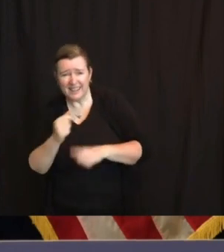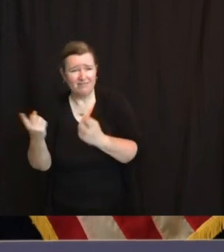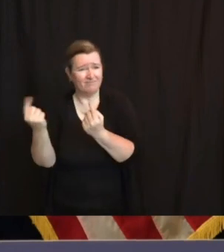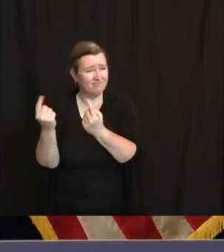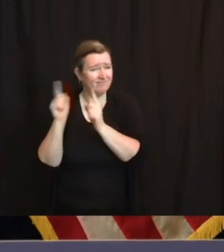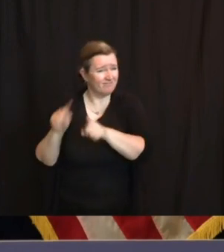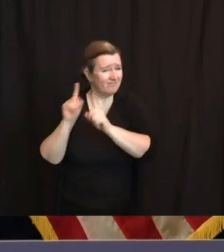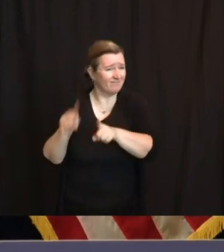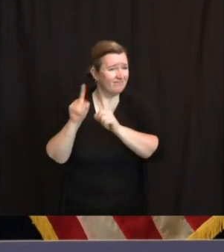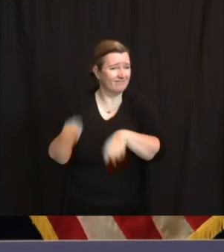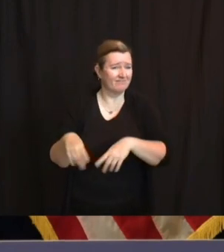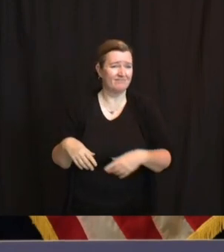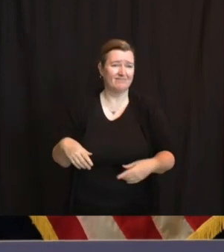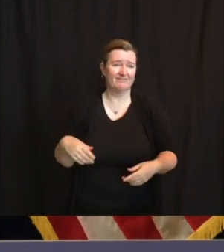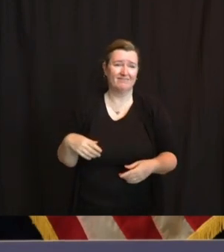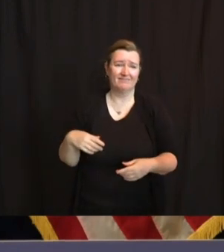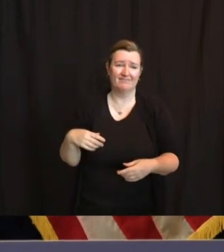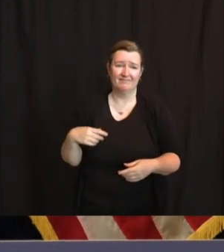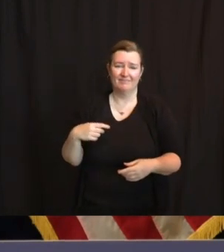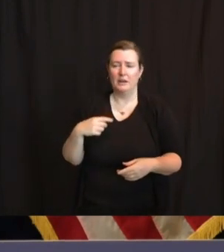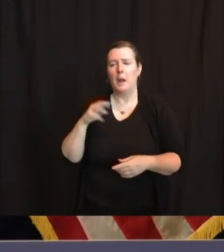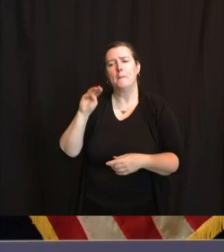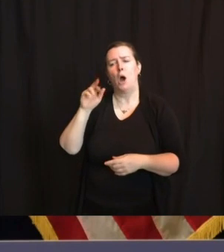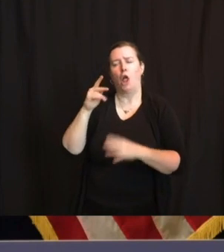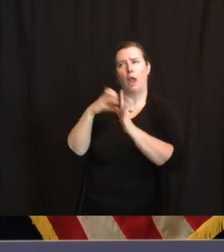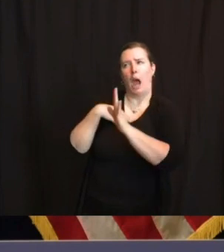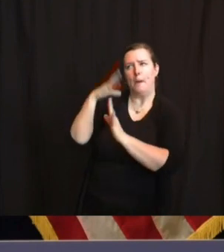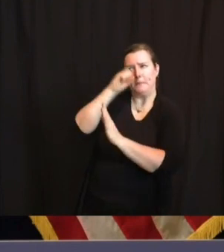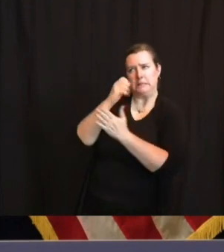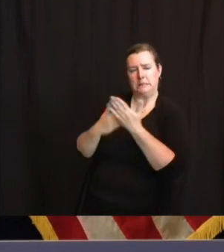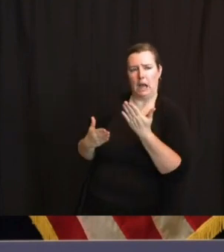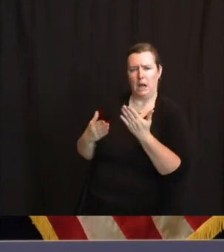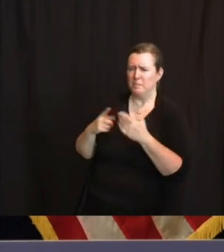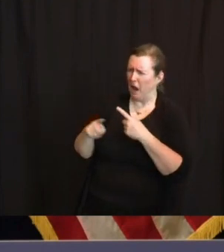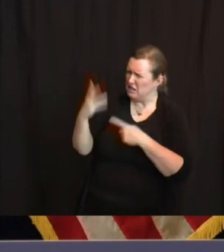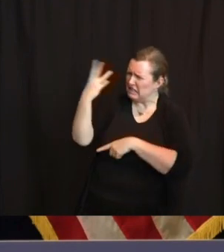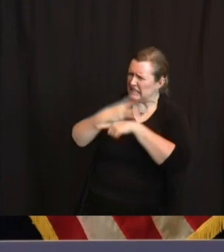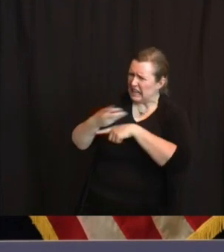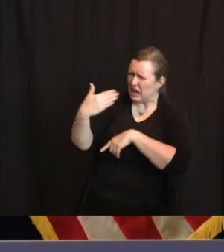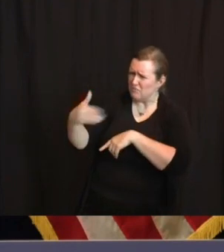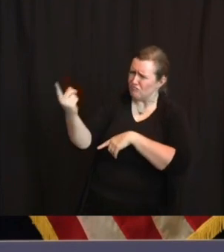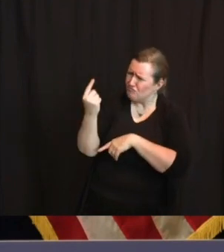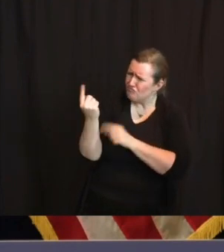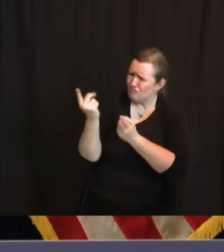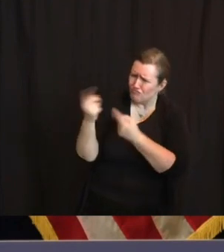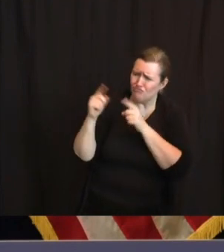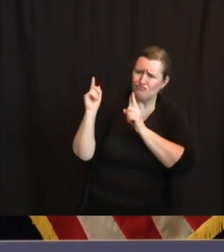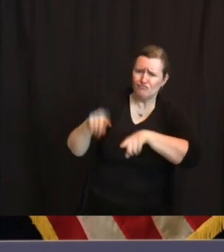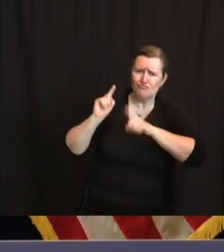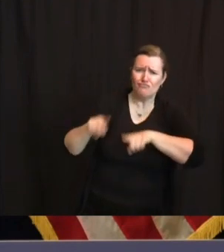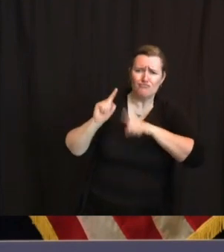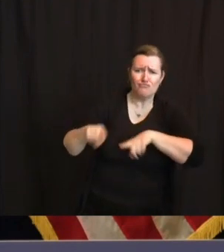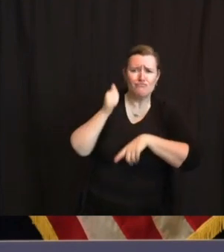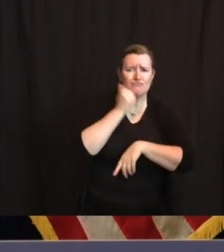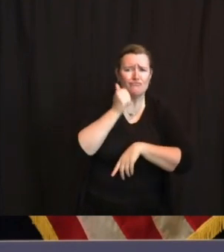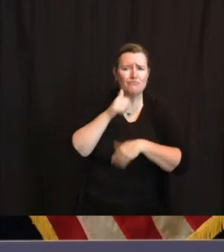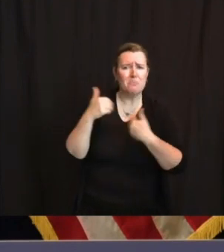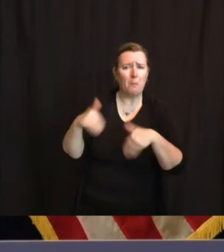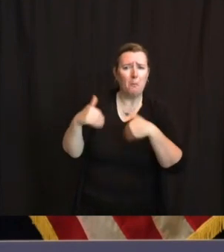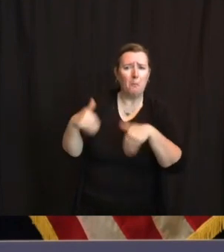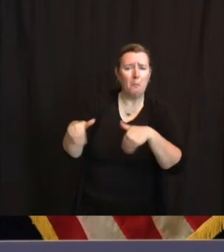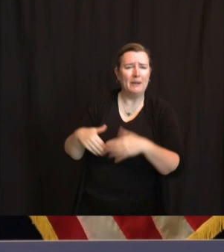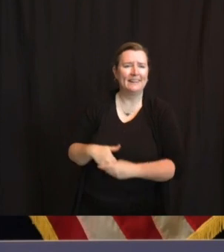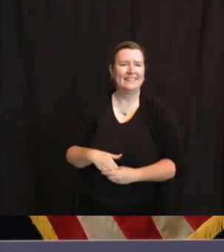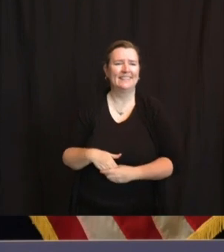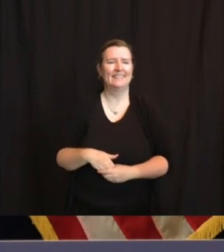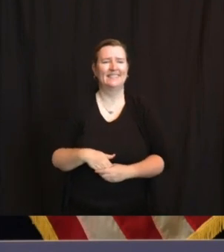at this point, so you've missed very few. Elise. Good afternoon. 2 questions. One is, in the past couple